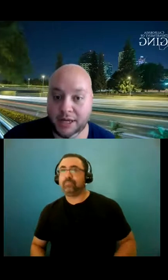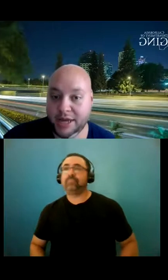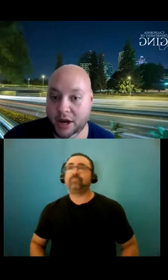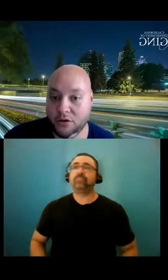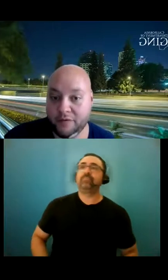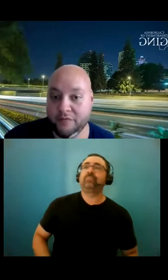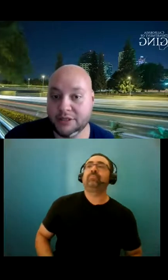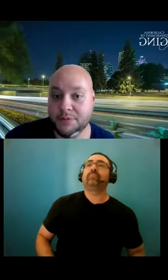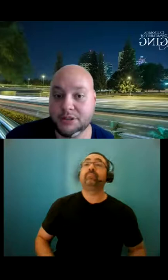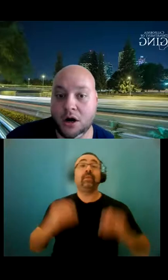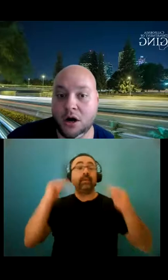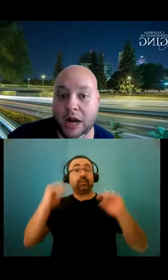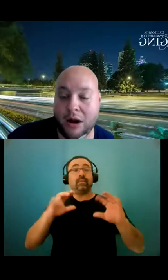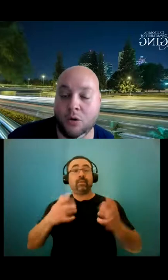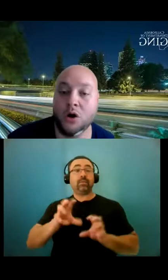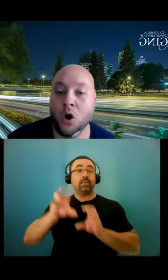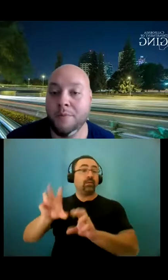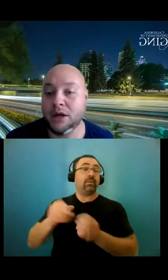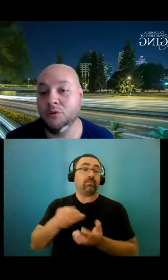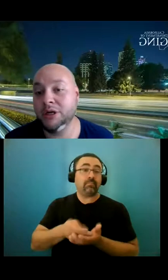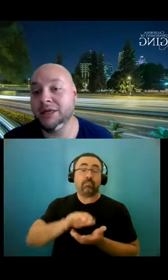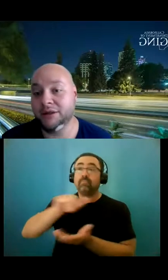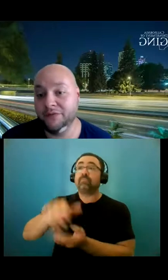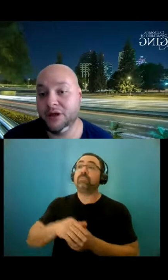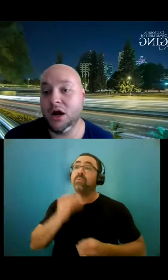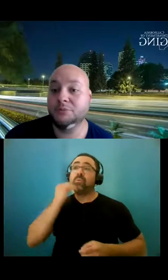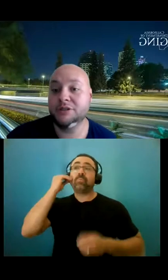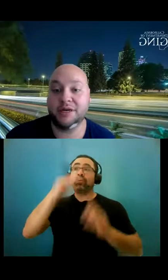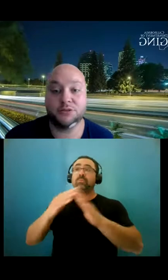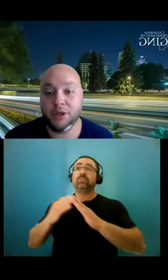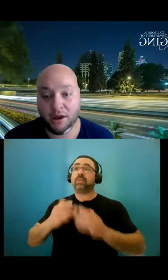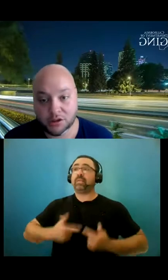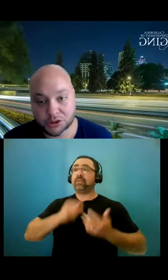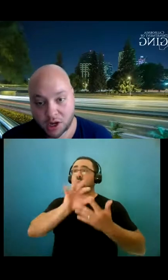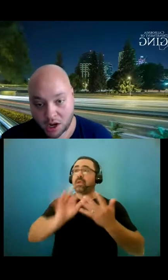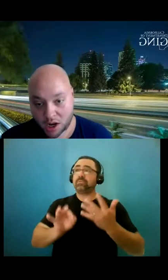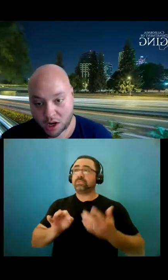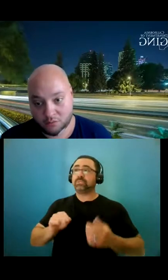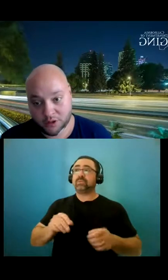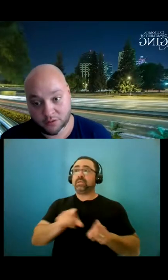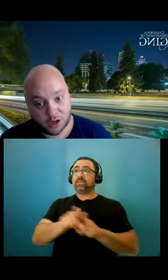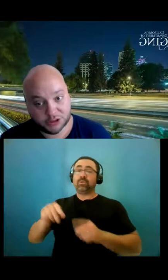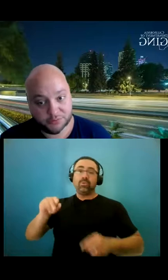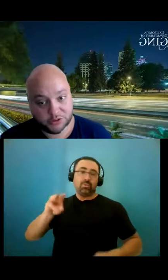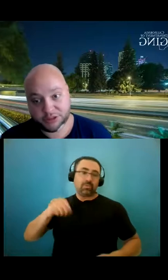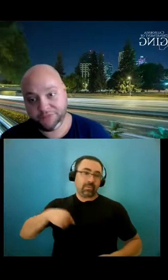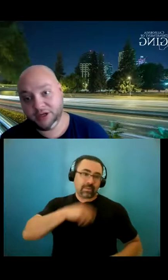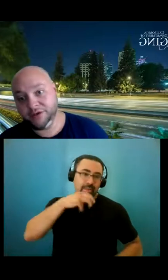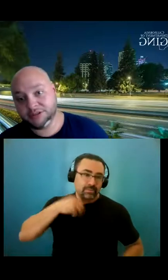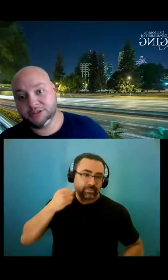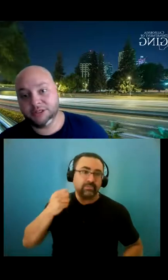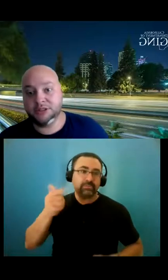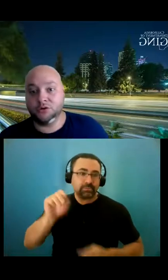The next category of investments are our home and community living options as we age. One of the largest and most